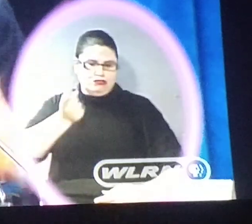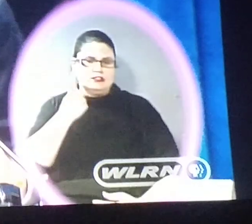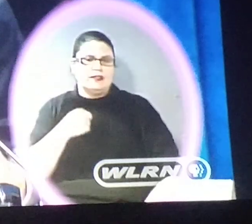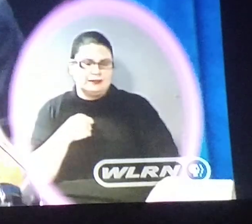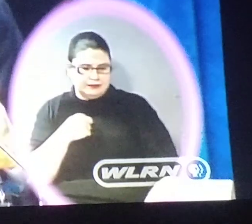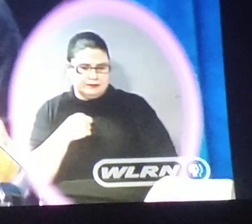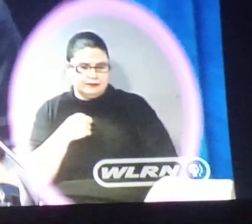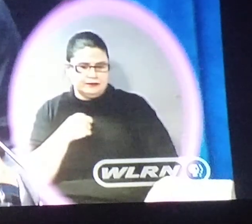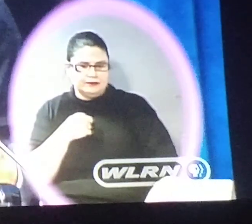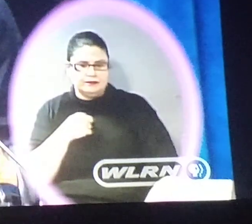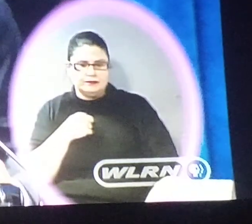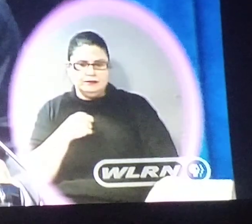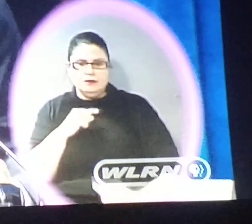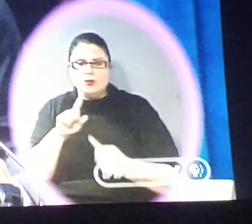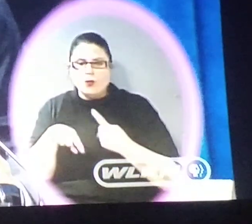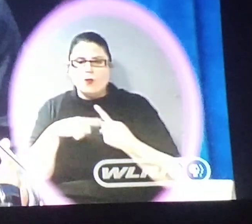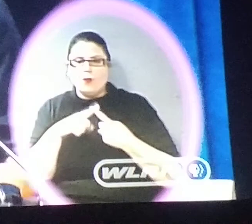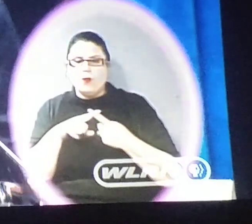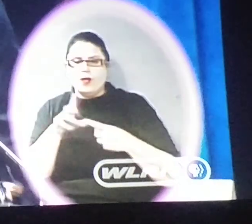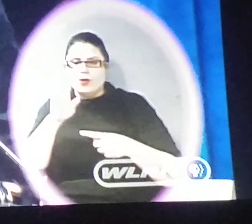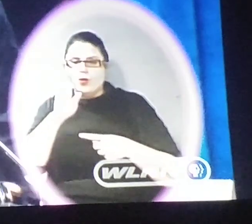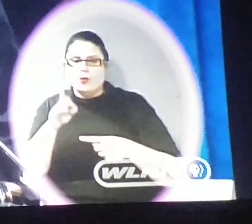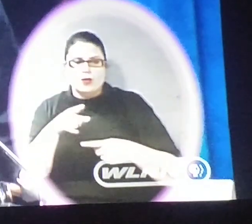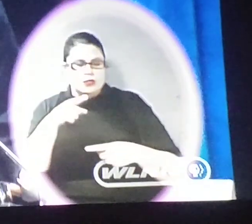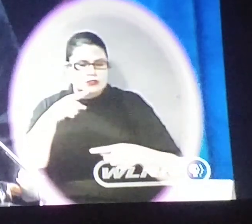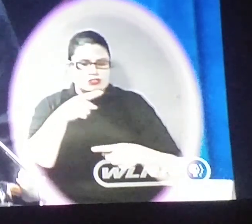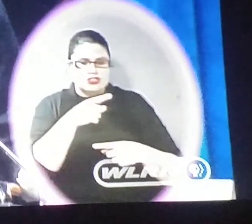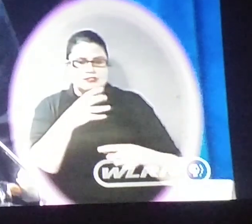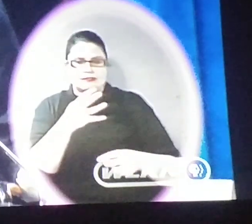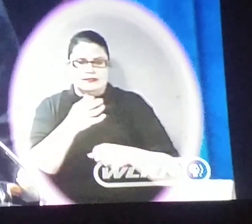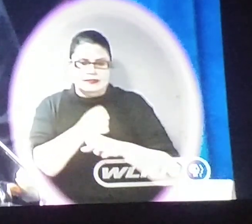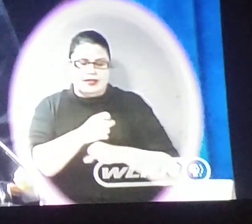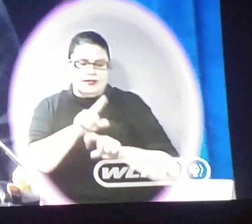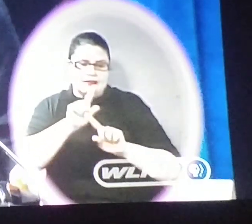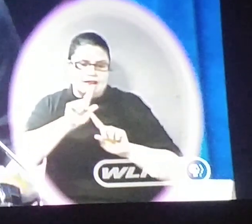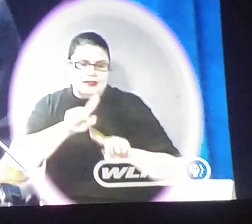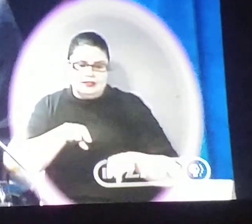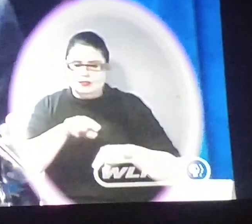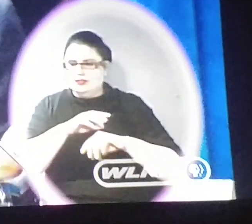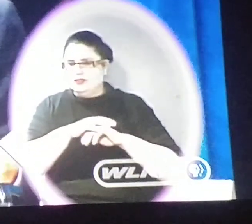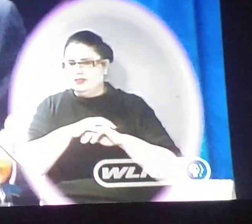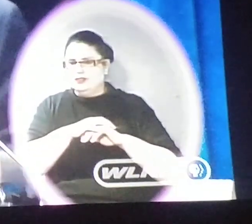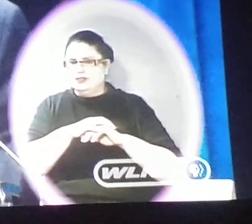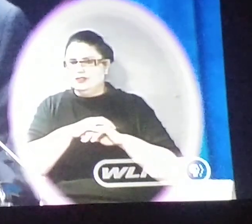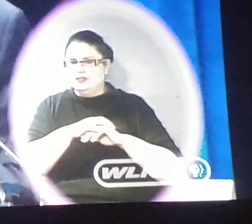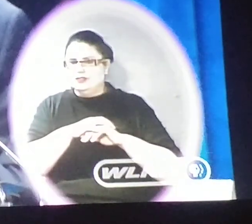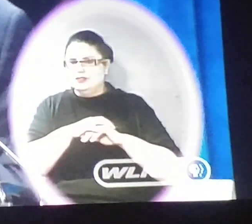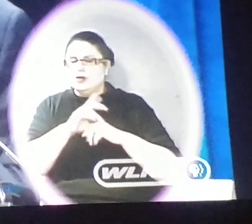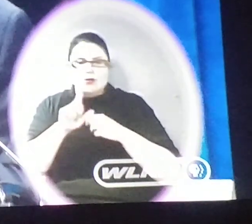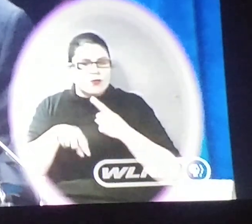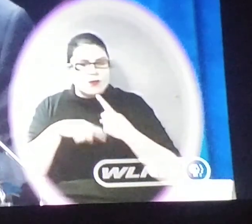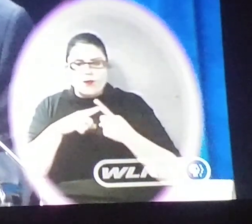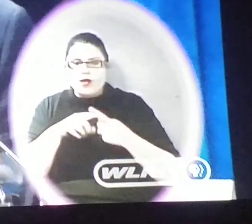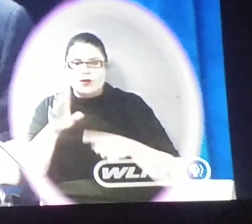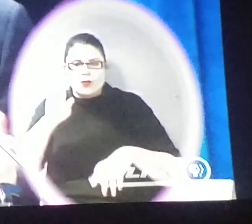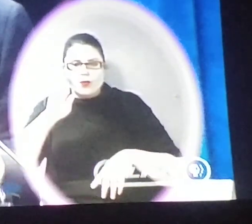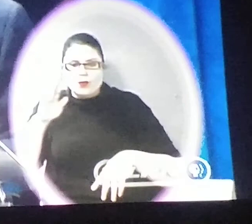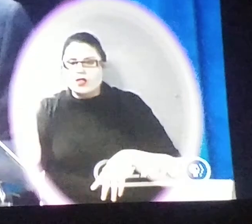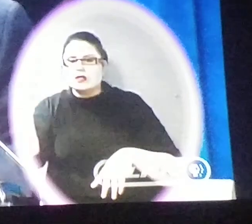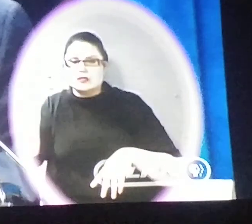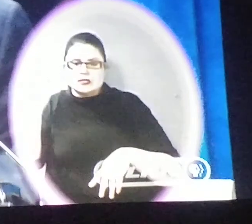when the parent will receive an answer. She said one way or the other. So I don't know if anybody can answer that,